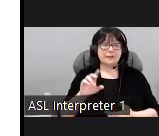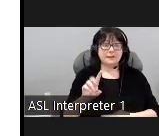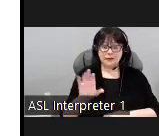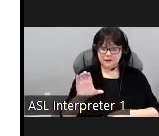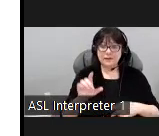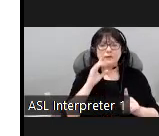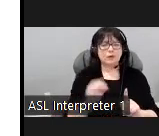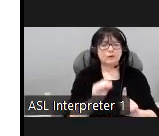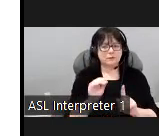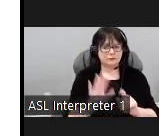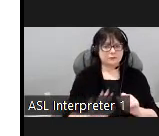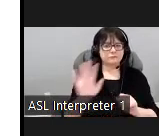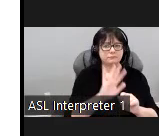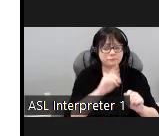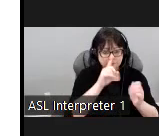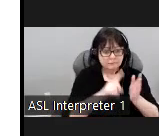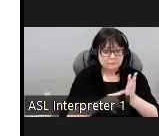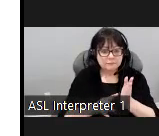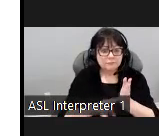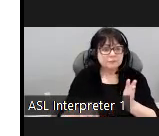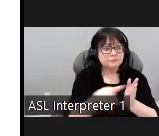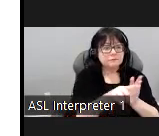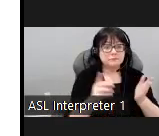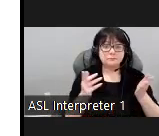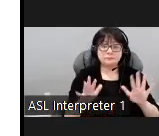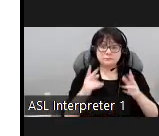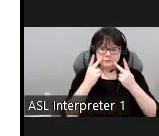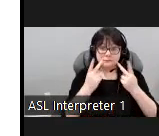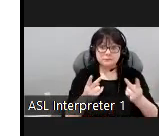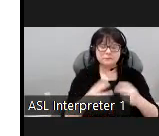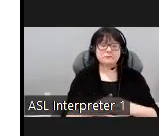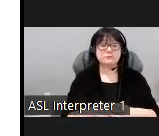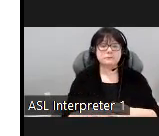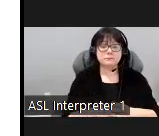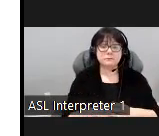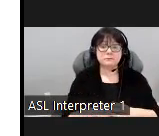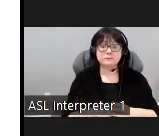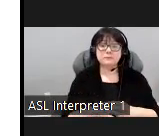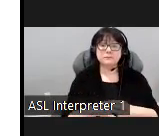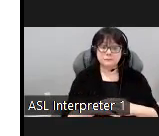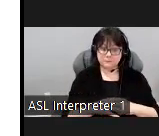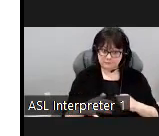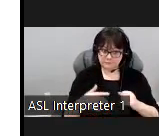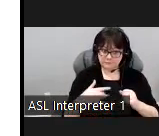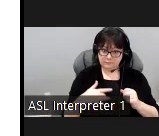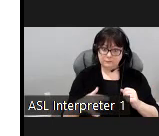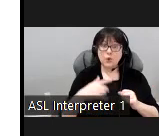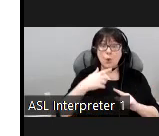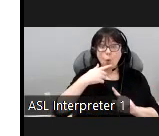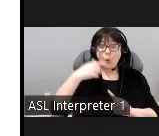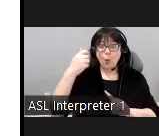and found that you can see the likelihood of it being a homicide suicide goes up in